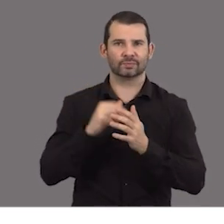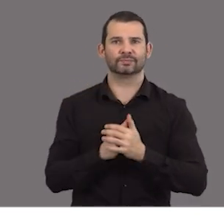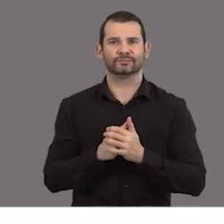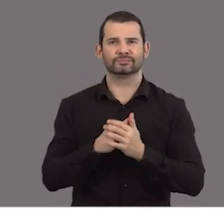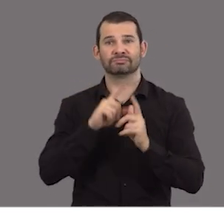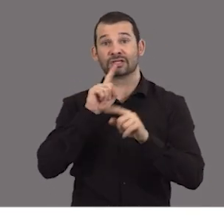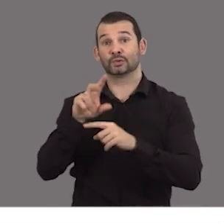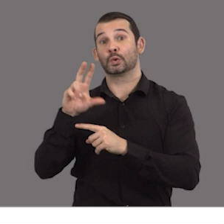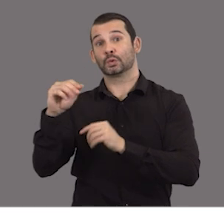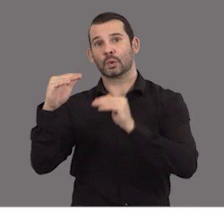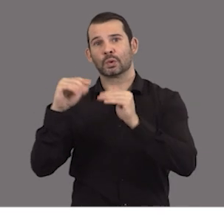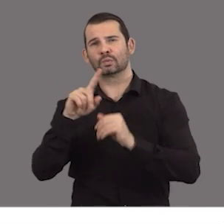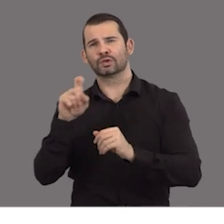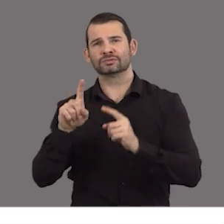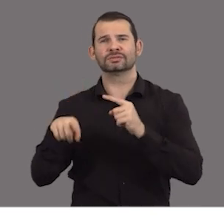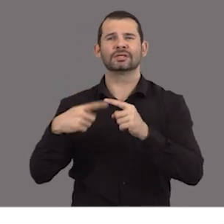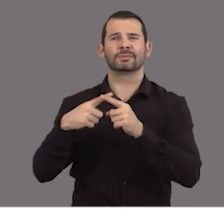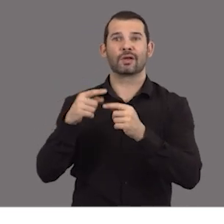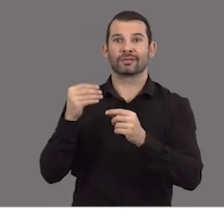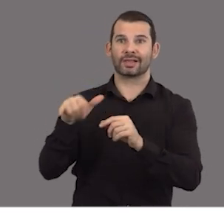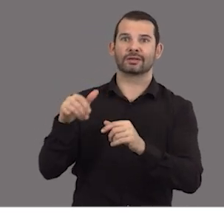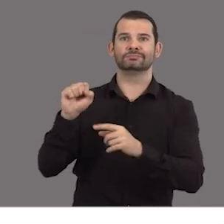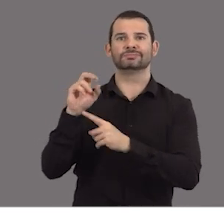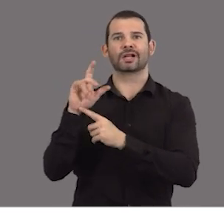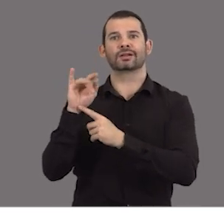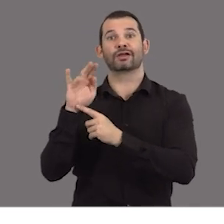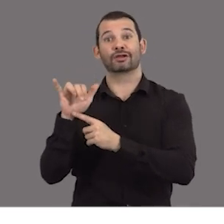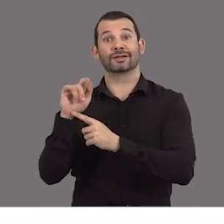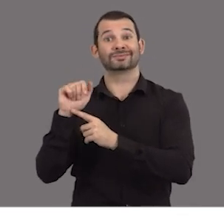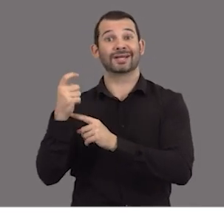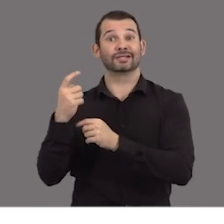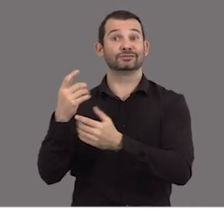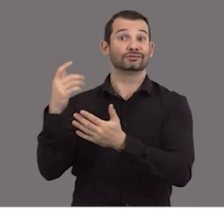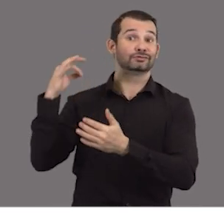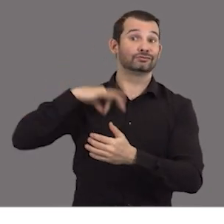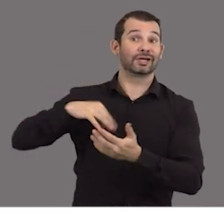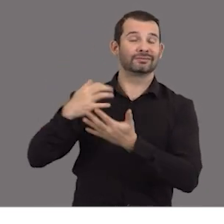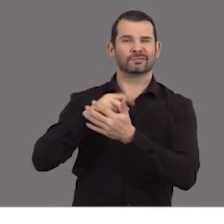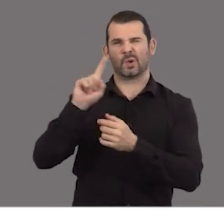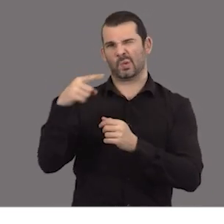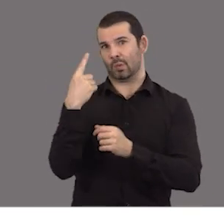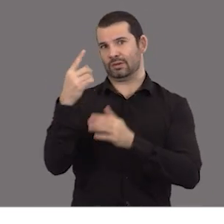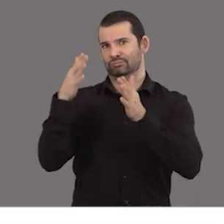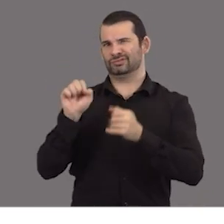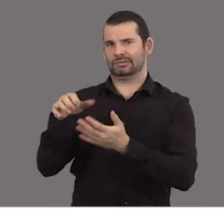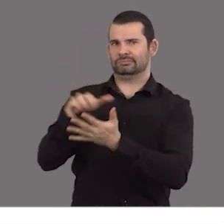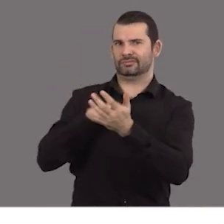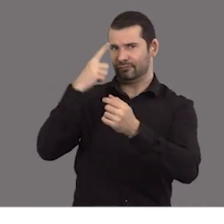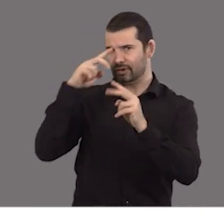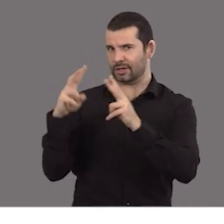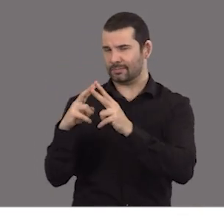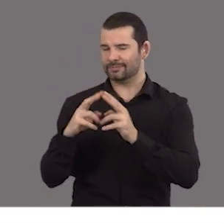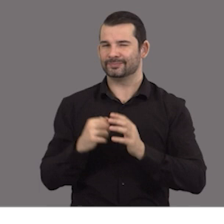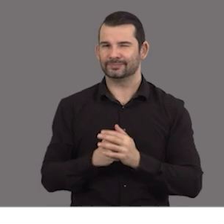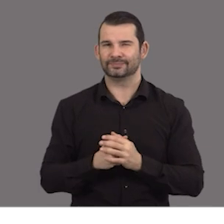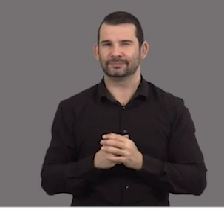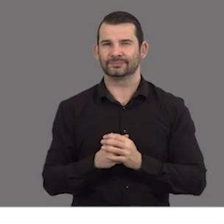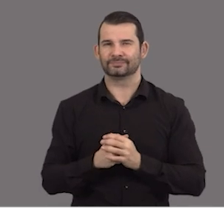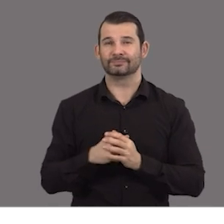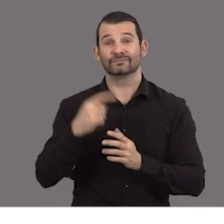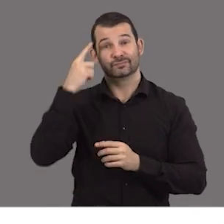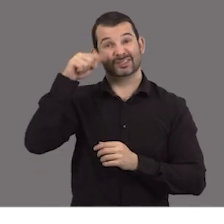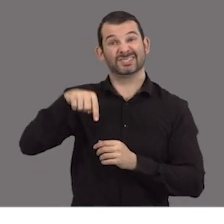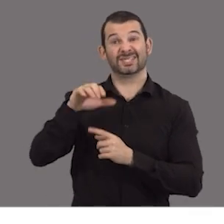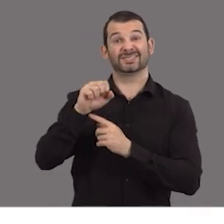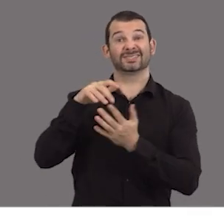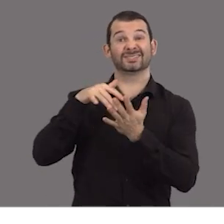Answer no to the question about the solidarity tax credit. Only one person can claim it per couple. And for this